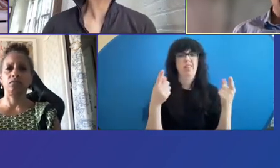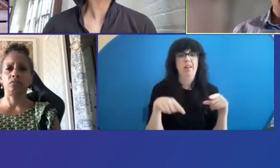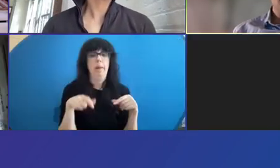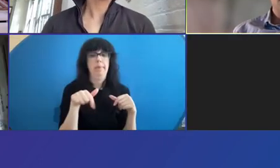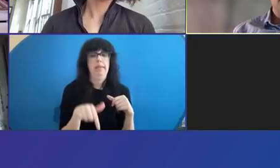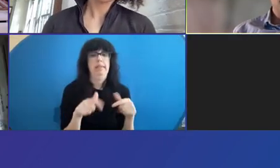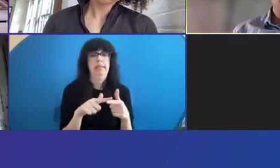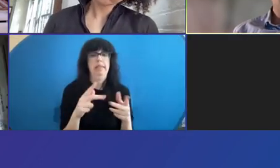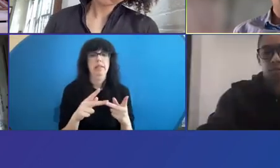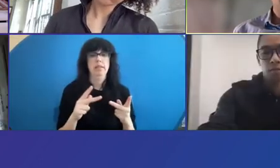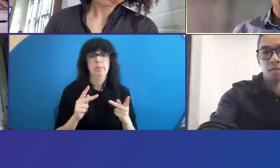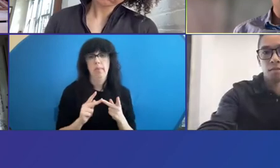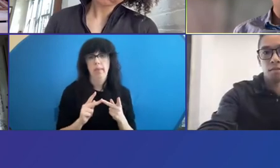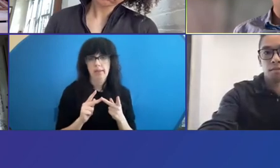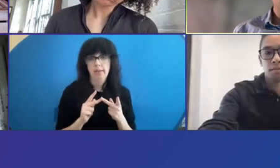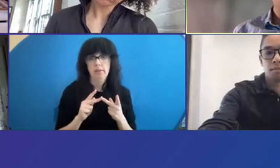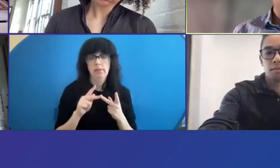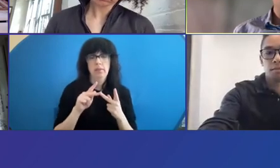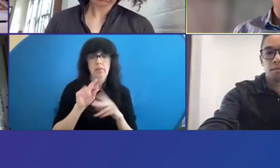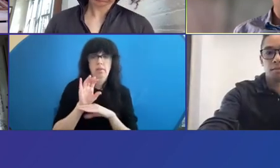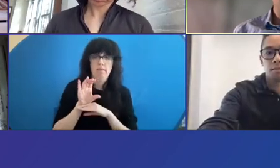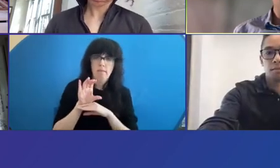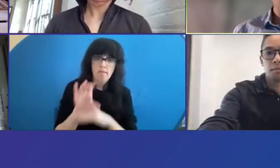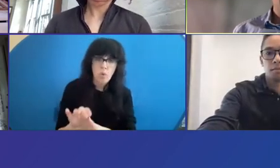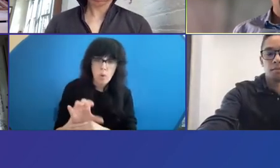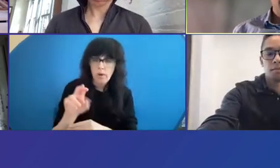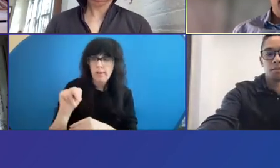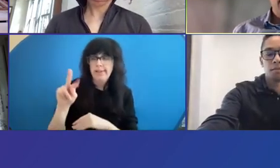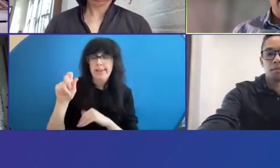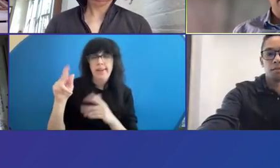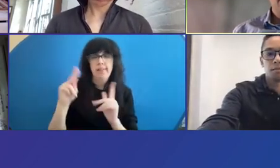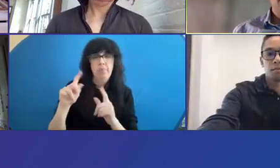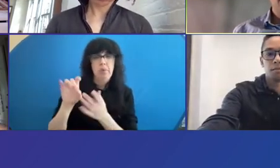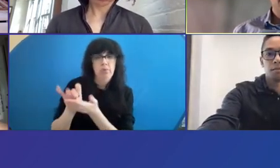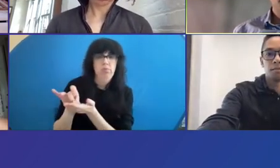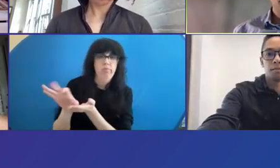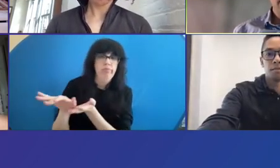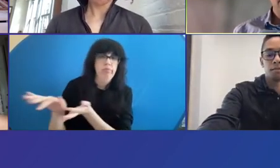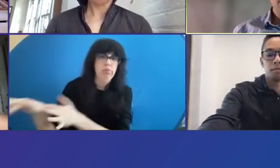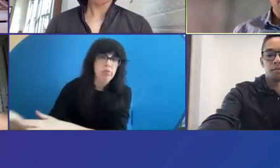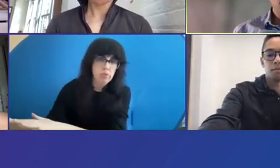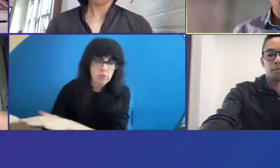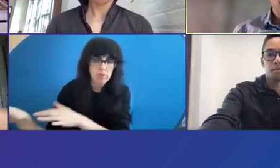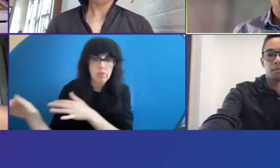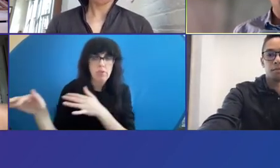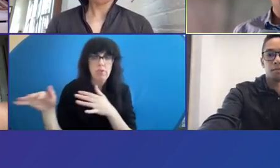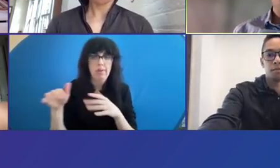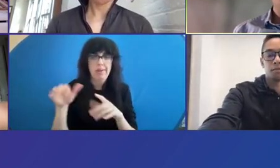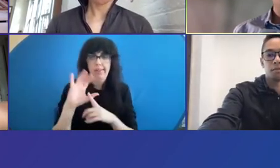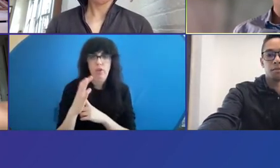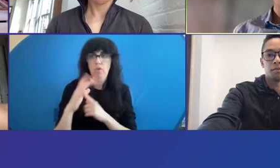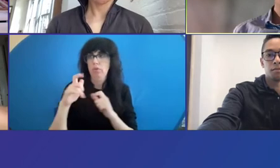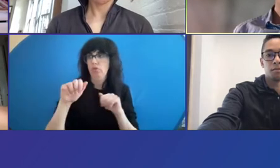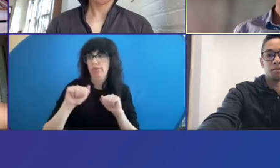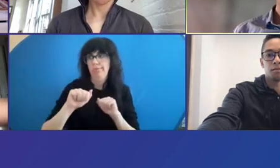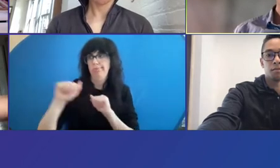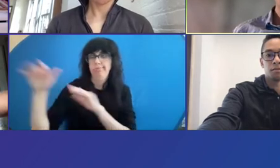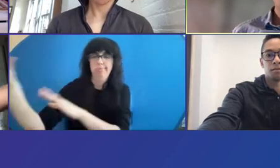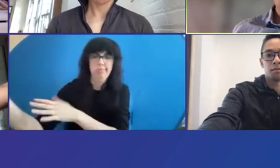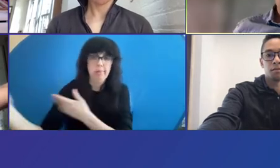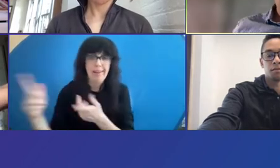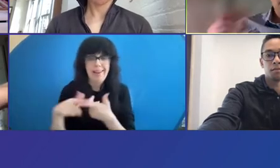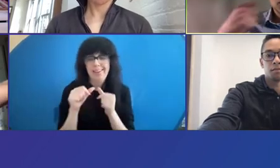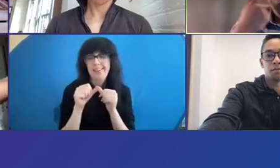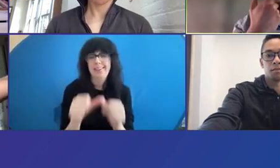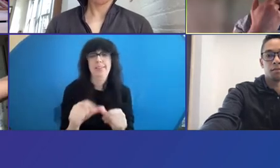place that drove Native people away and displaced our culture and continues